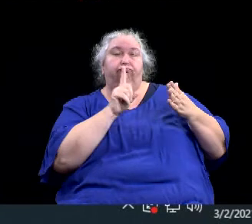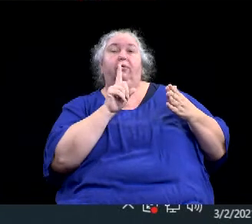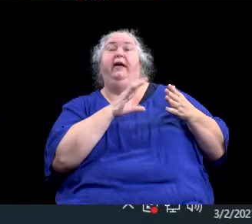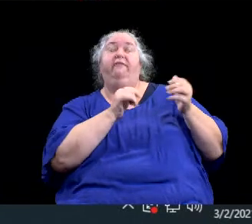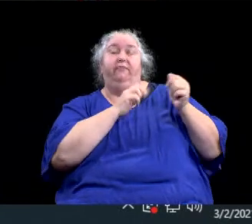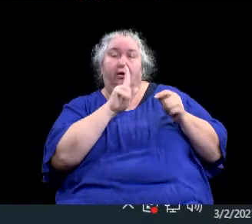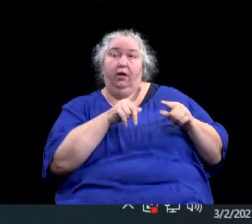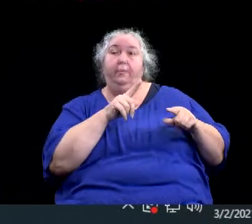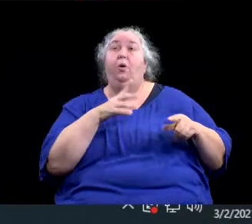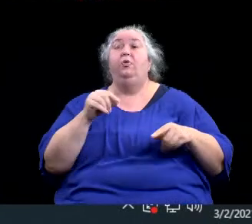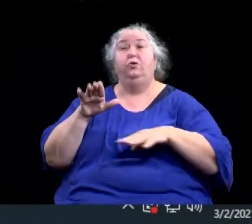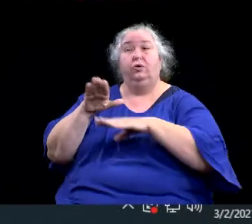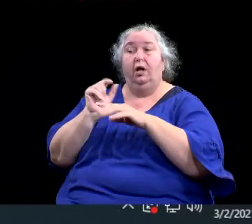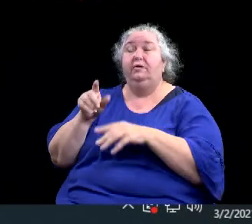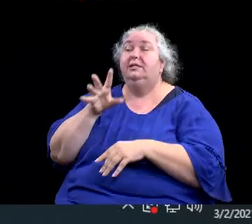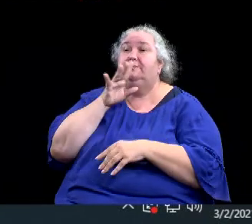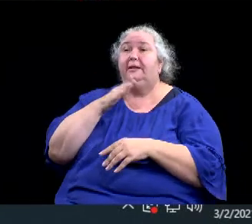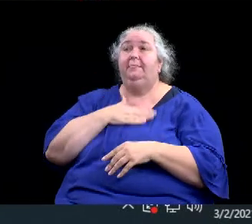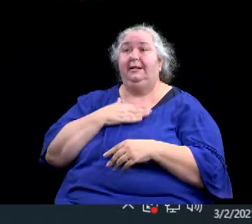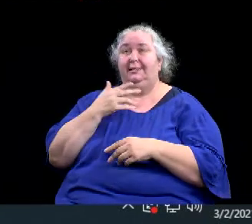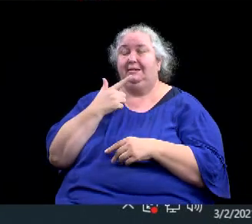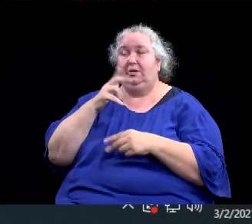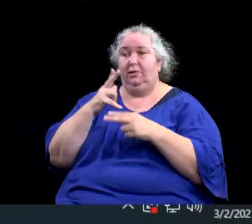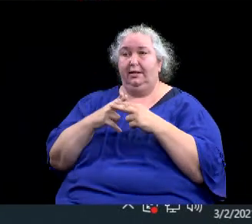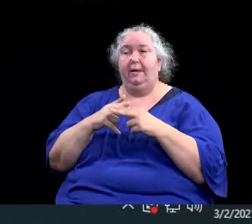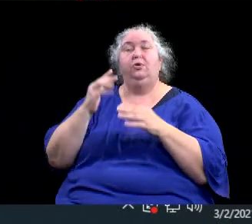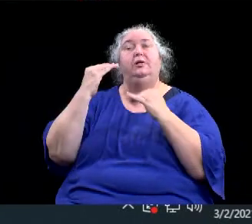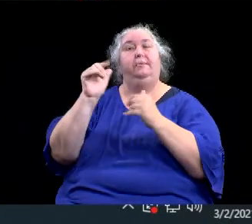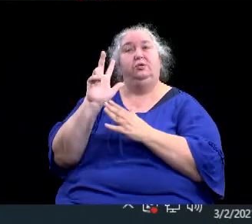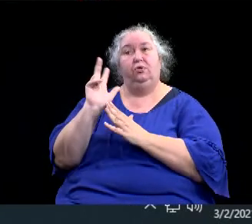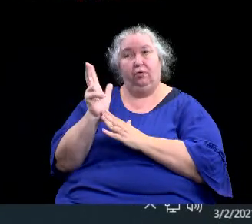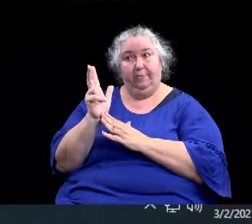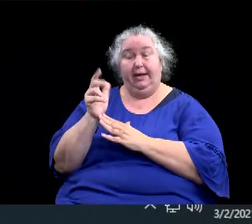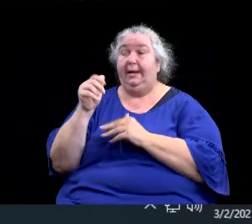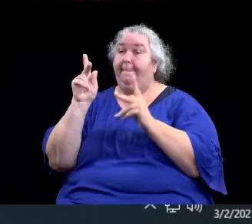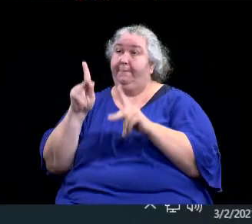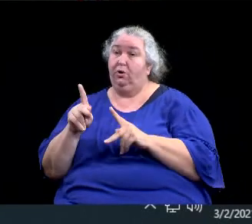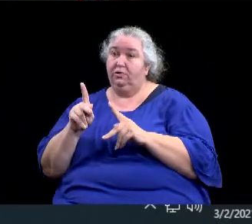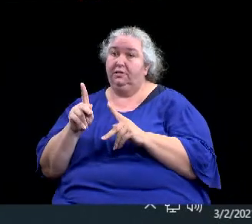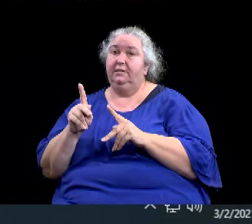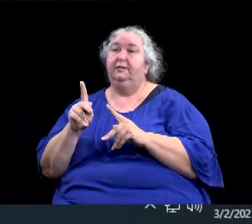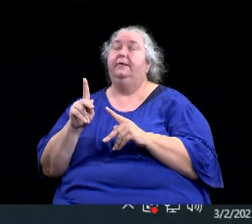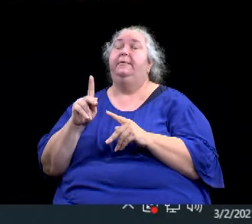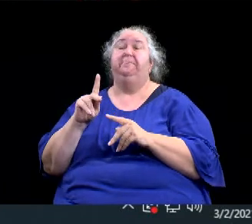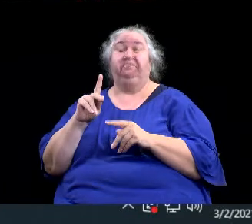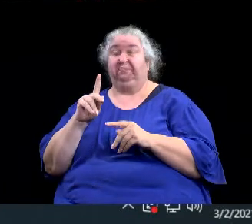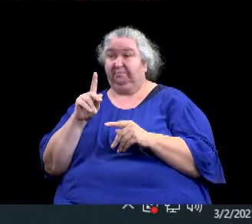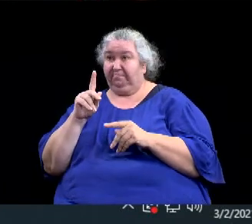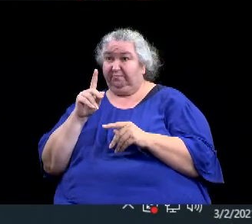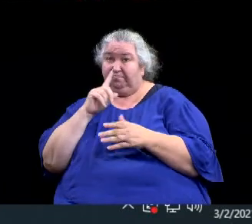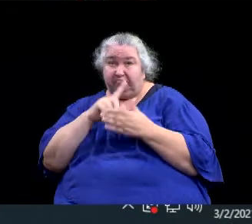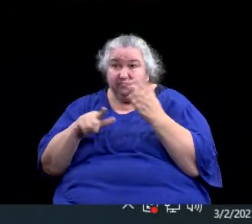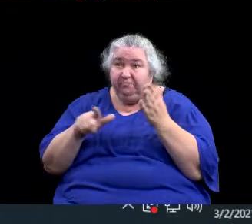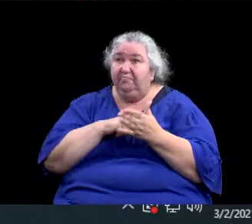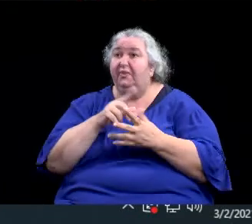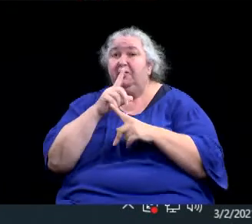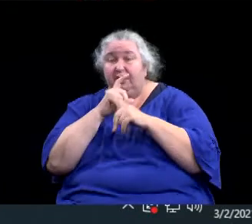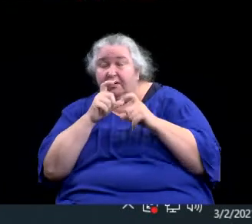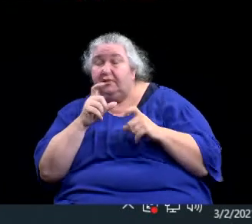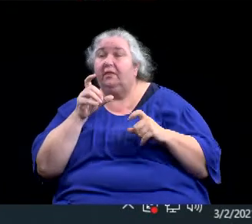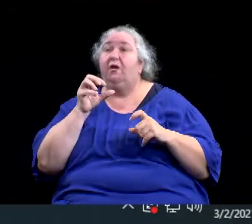limit comments to 3 minutes. Any person making personal, impertinent, or slanderous remarks or who becomes boisterous while addressing the city council shall be